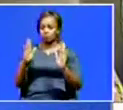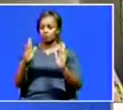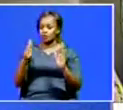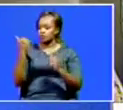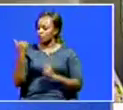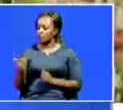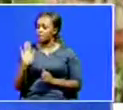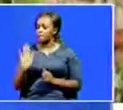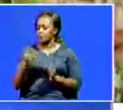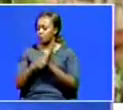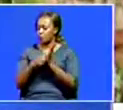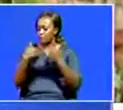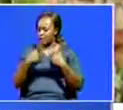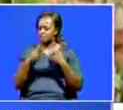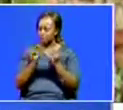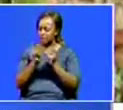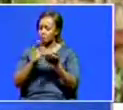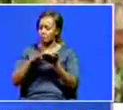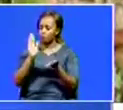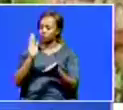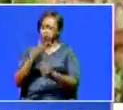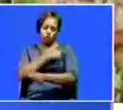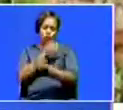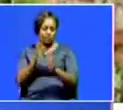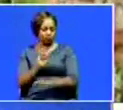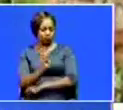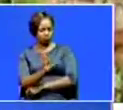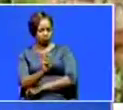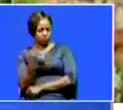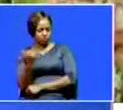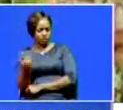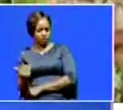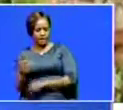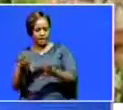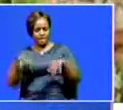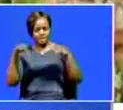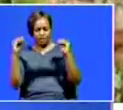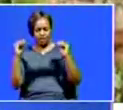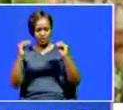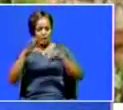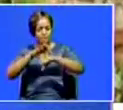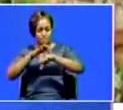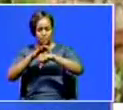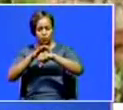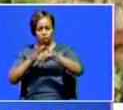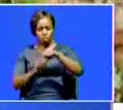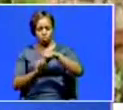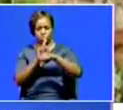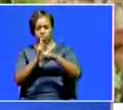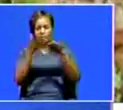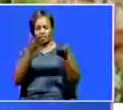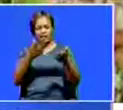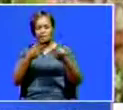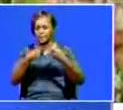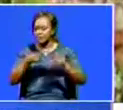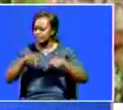maumivu makali. He looked at the child and he saw the recent part where the bone was raising. He still did not tell me that